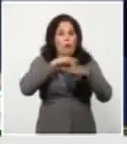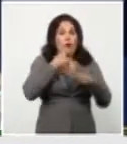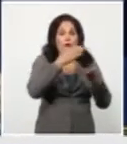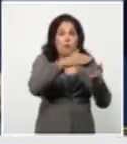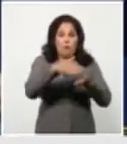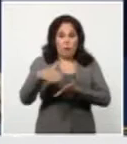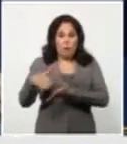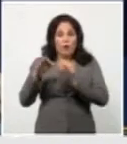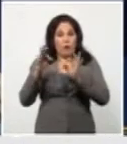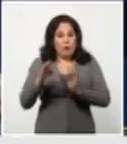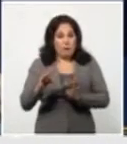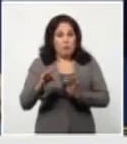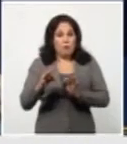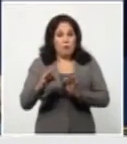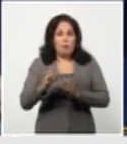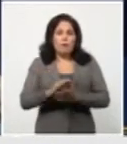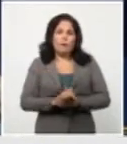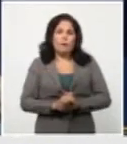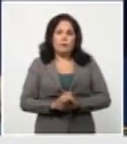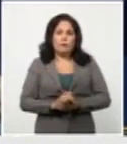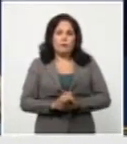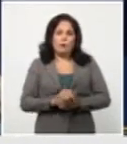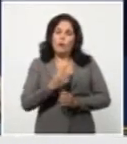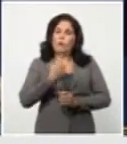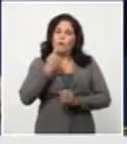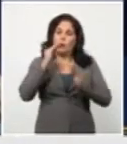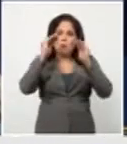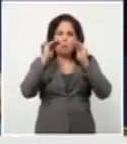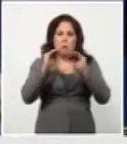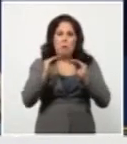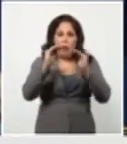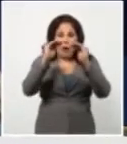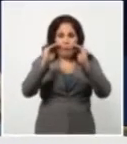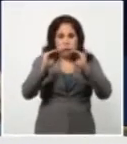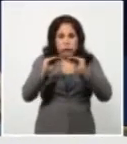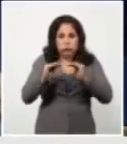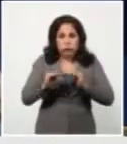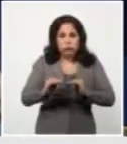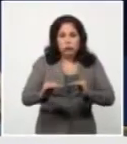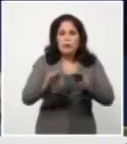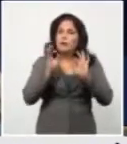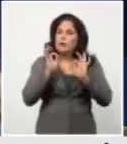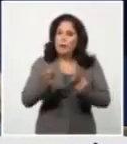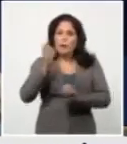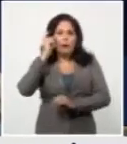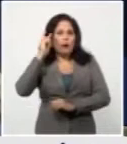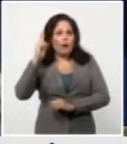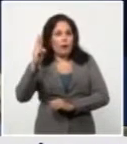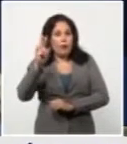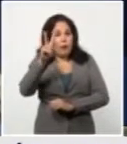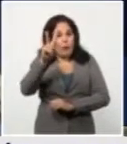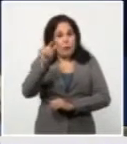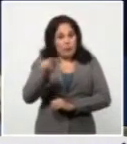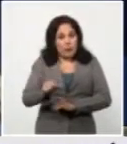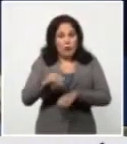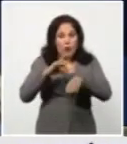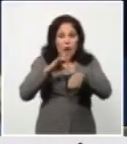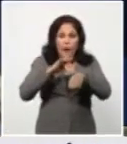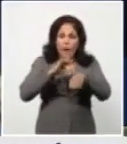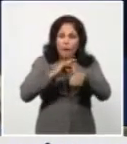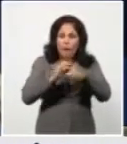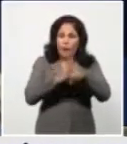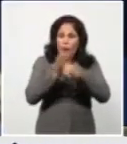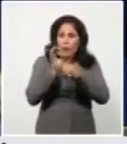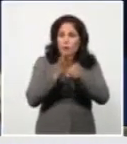As I said earlier, it has been 9 days since we reported the last death